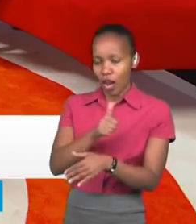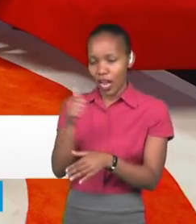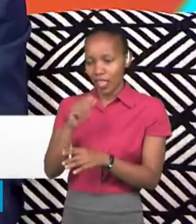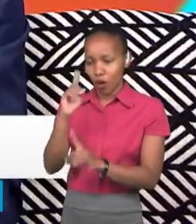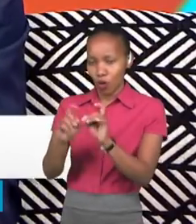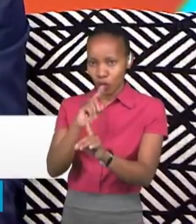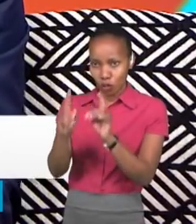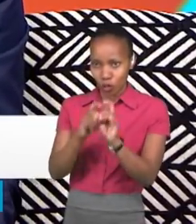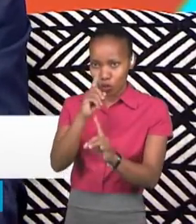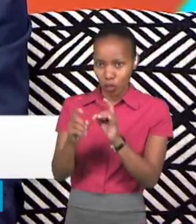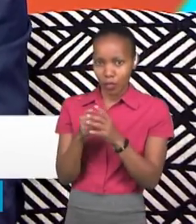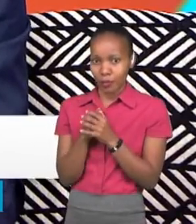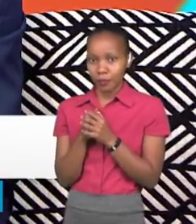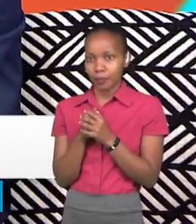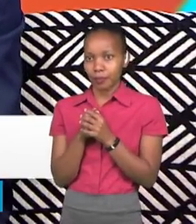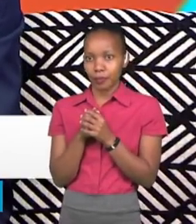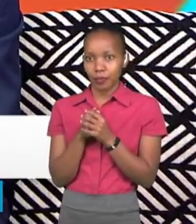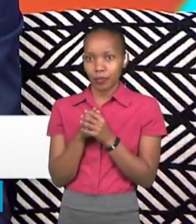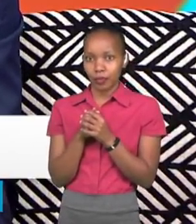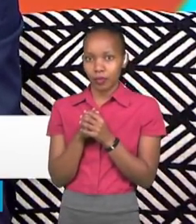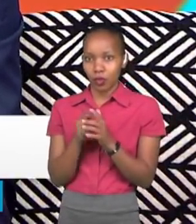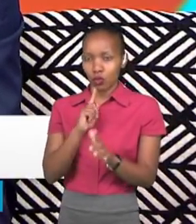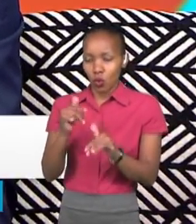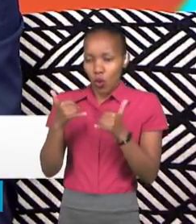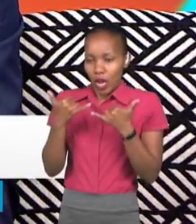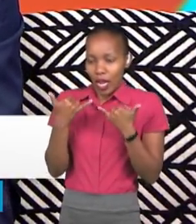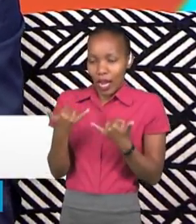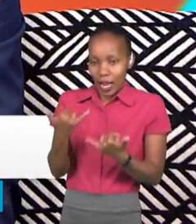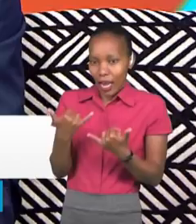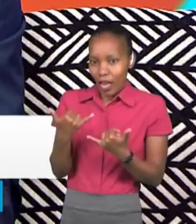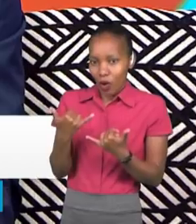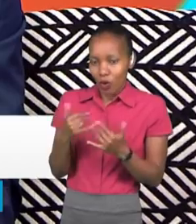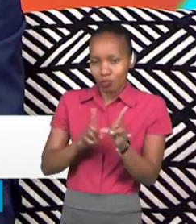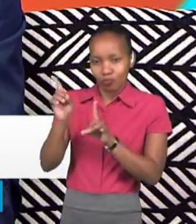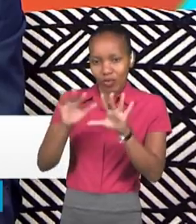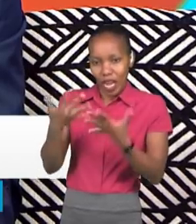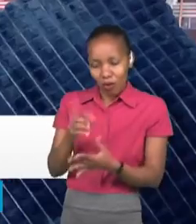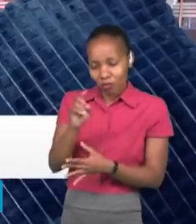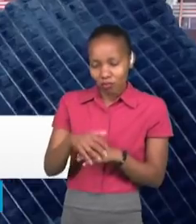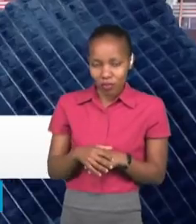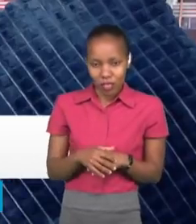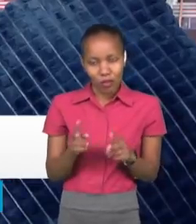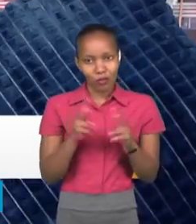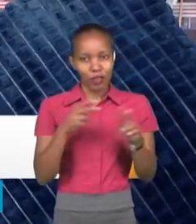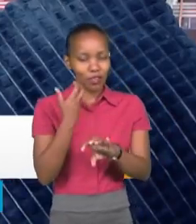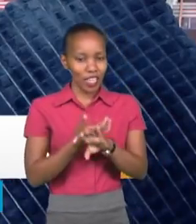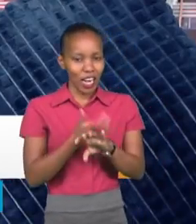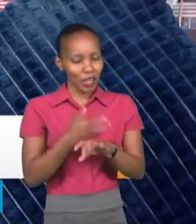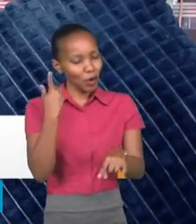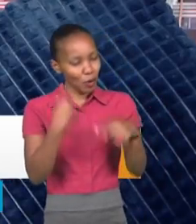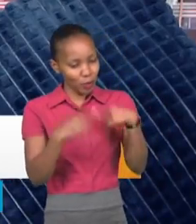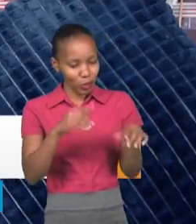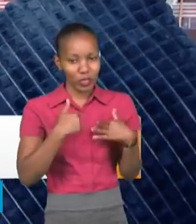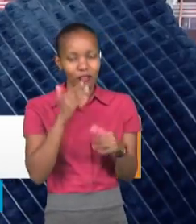questions, other maybe conversations here in studio, how has it been for you guys? It's been a tough season, very competitive. Actually, if you look